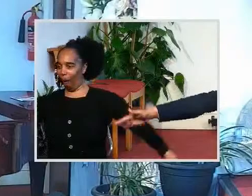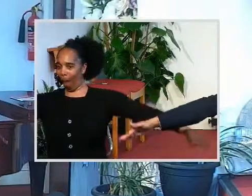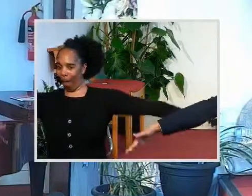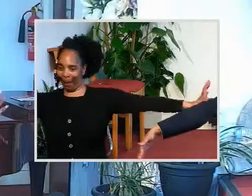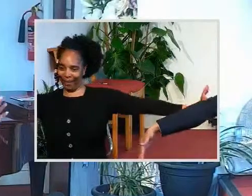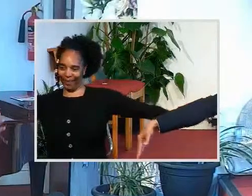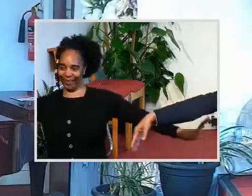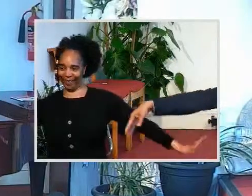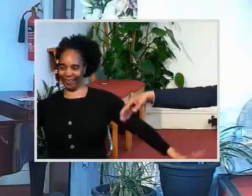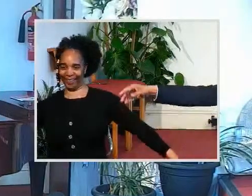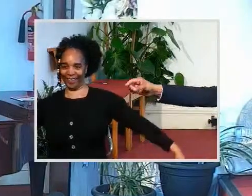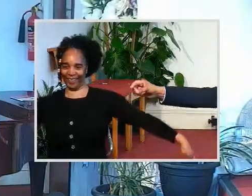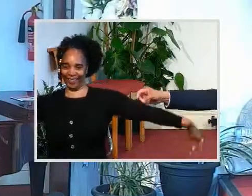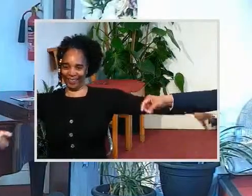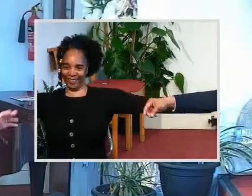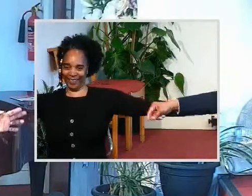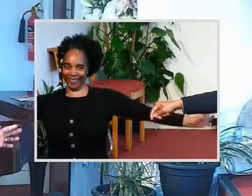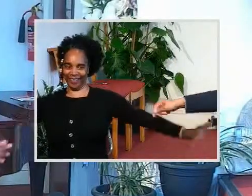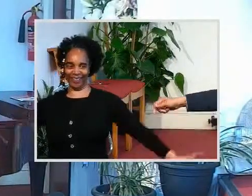Brilliant. Okay.